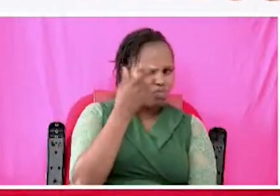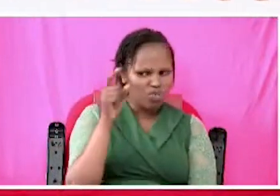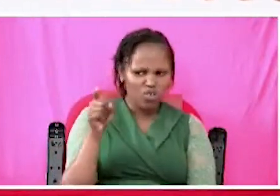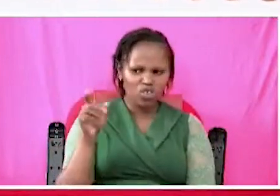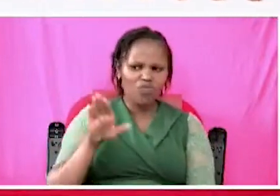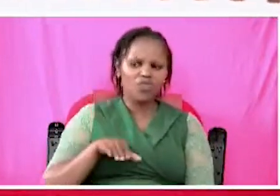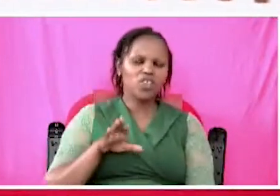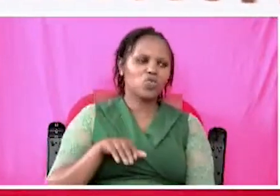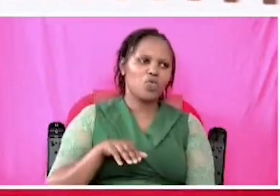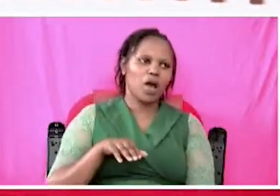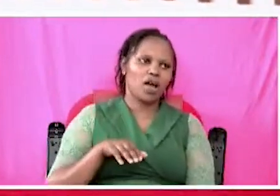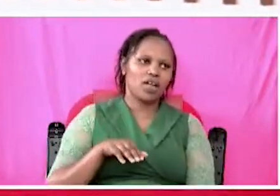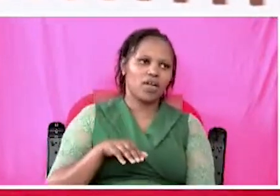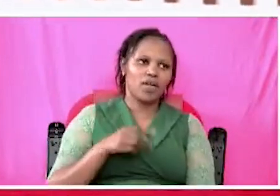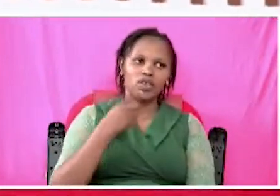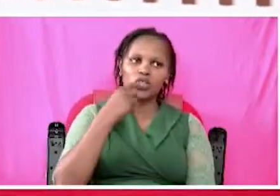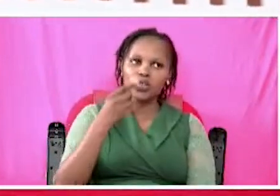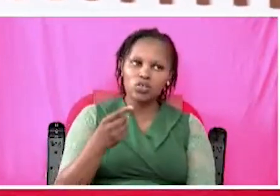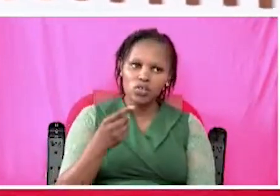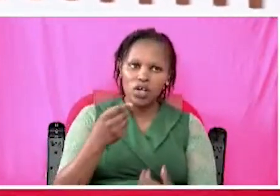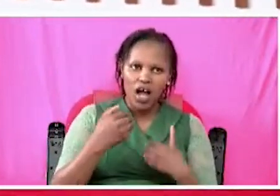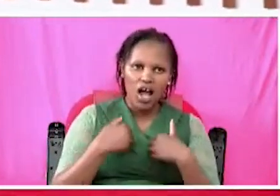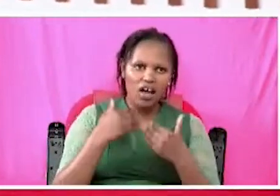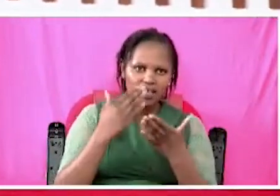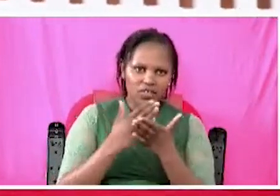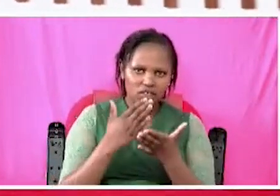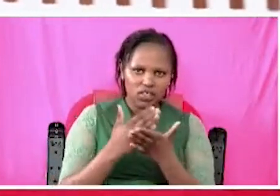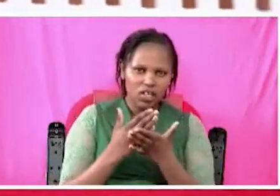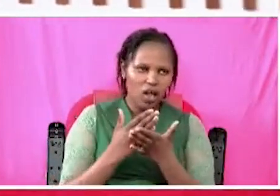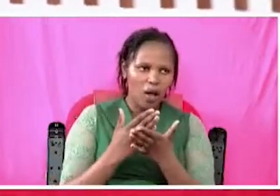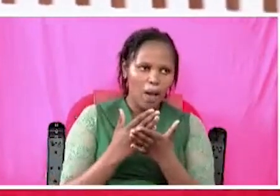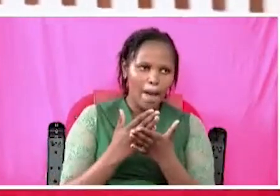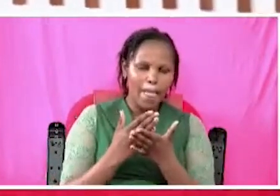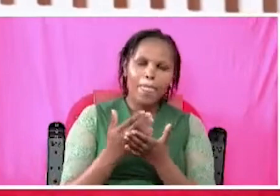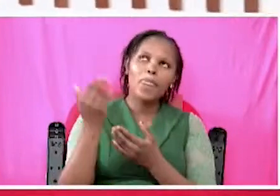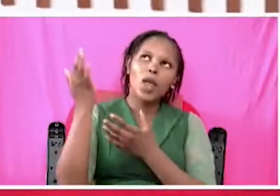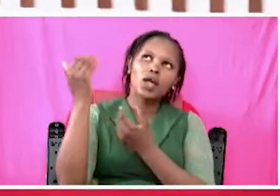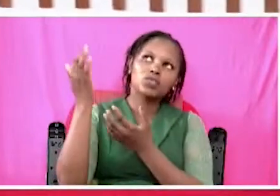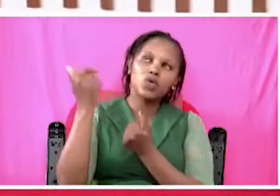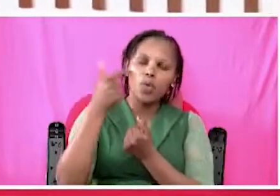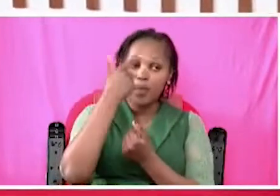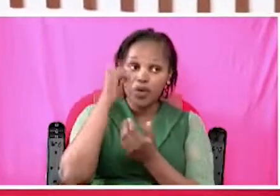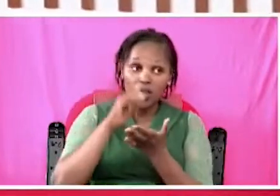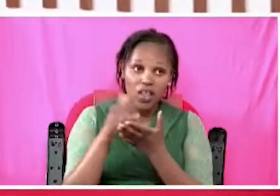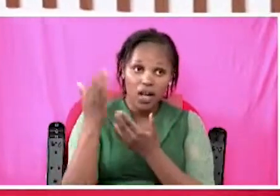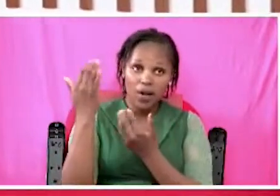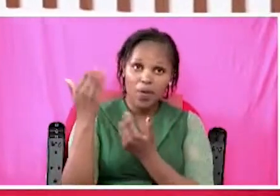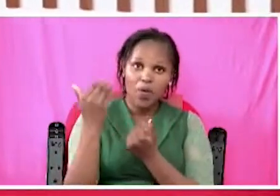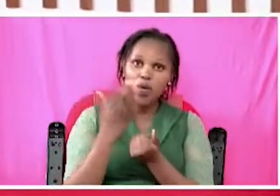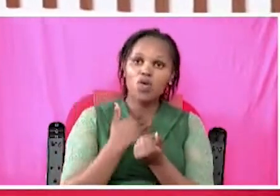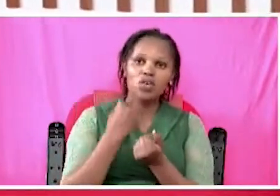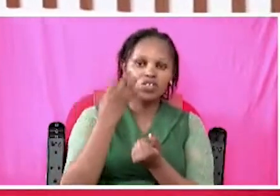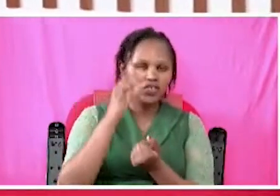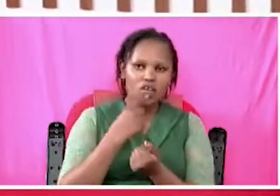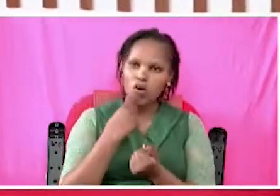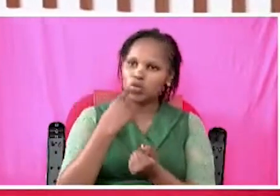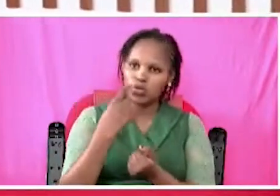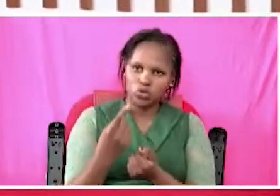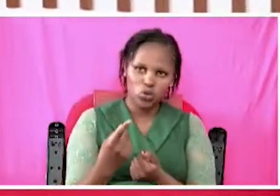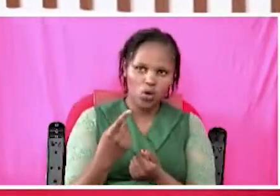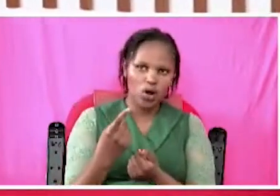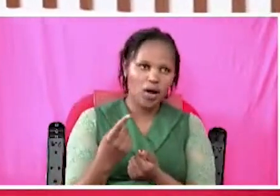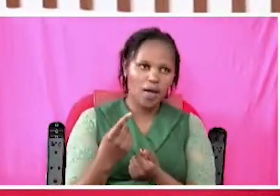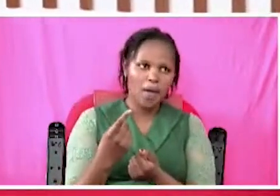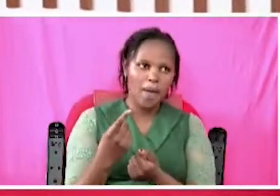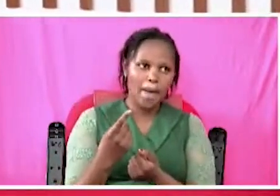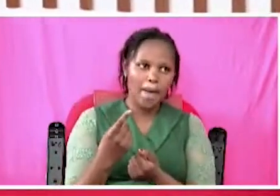Jezebel? So he had some unmet expectations, because his expectations were that for sure, if I'm a